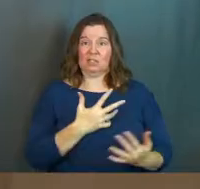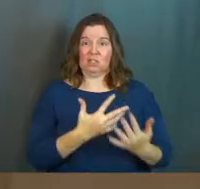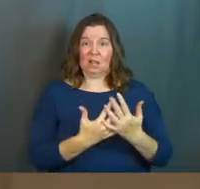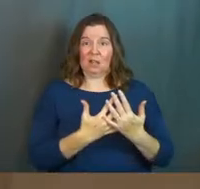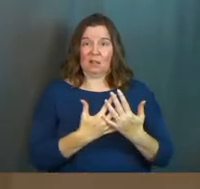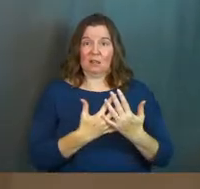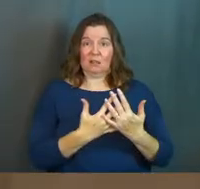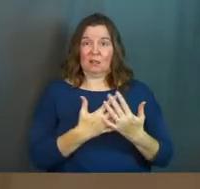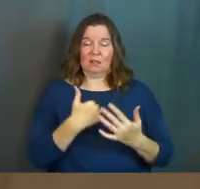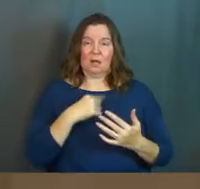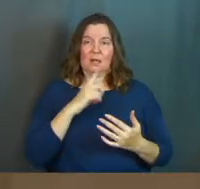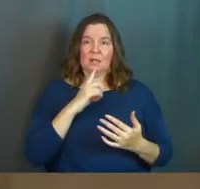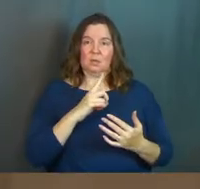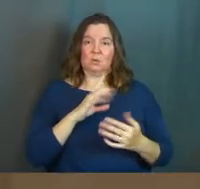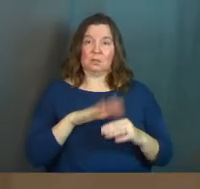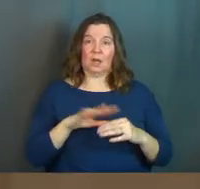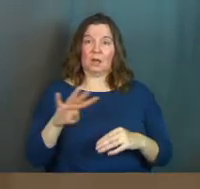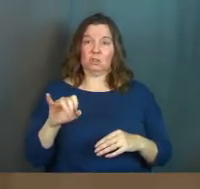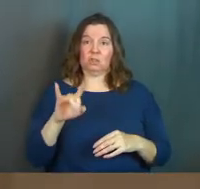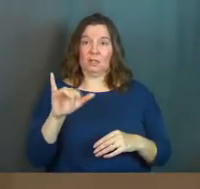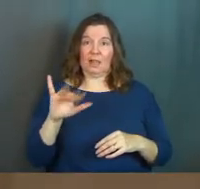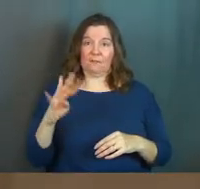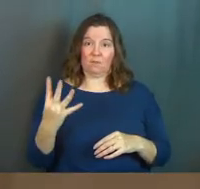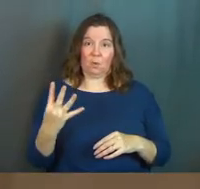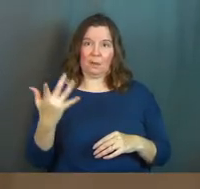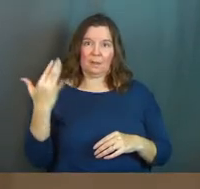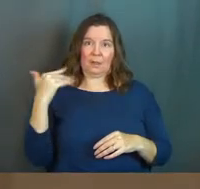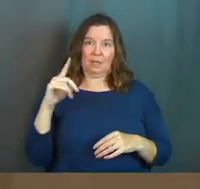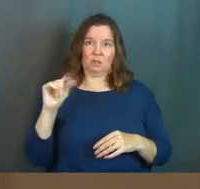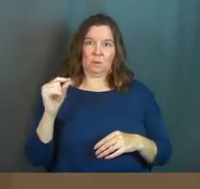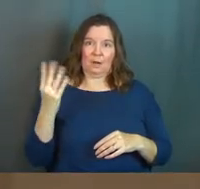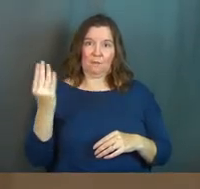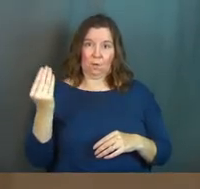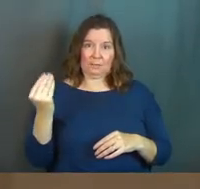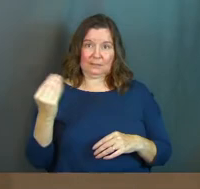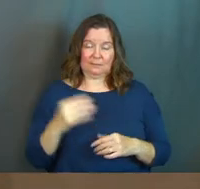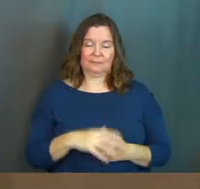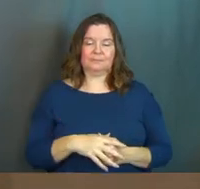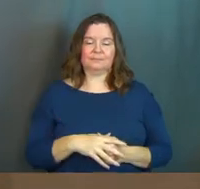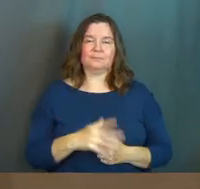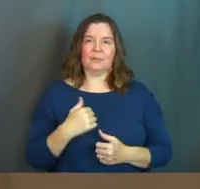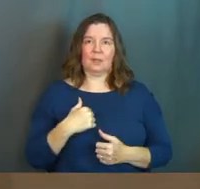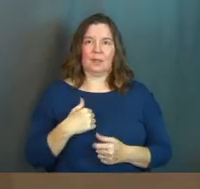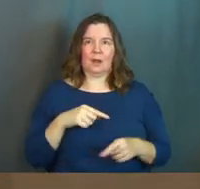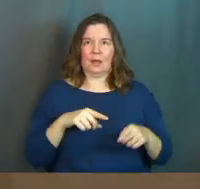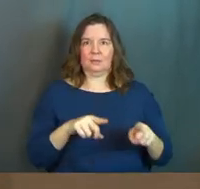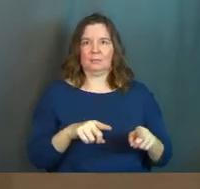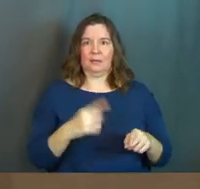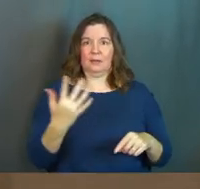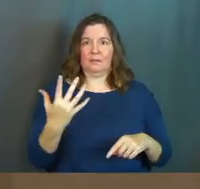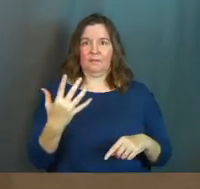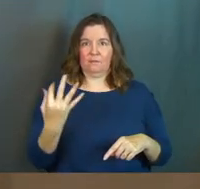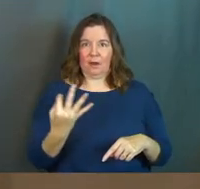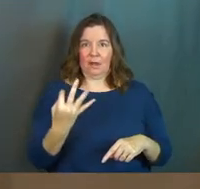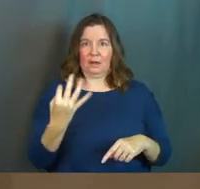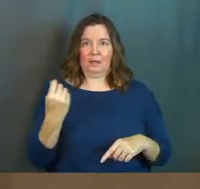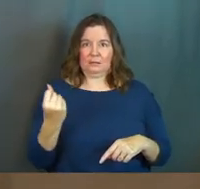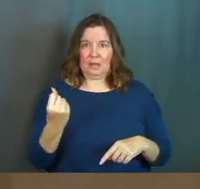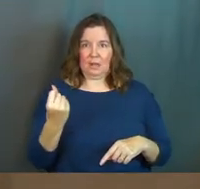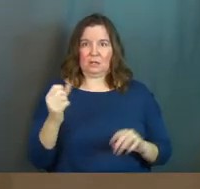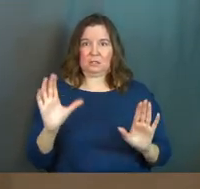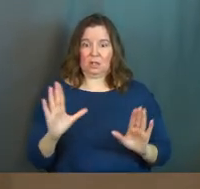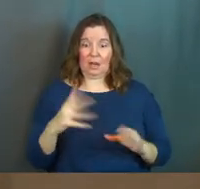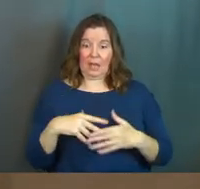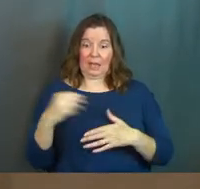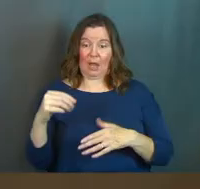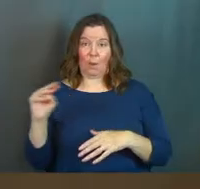jail. It was on the 4th of July. It was back in 2014. And you know, I spent Friday, Saturday,